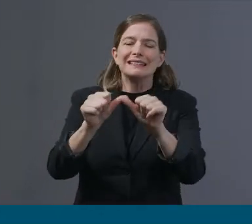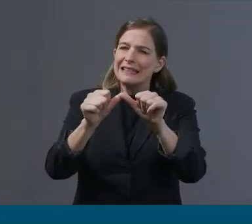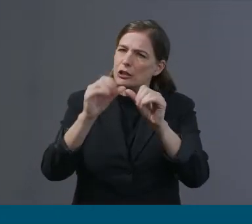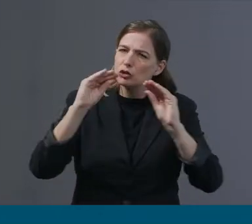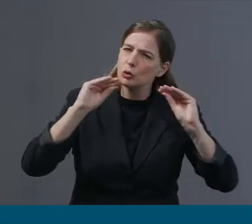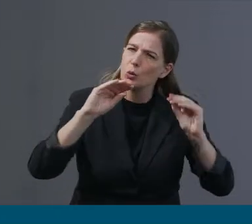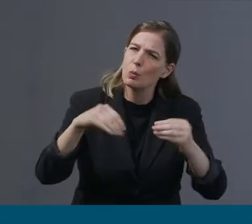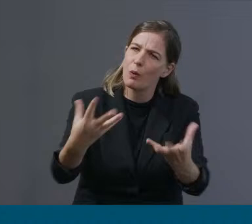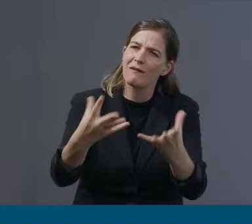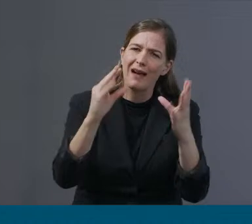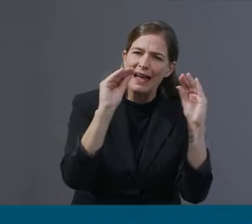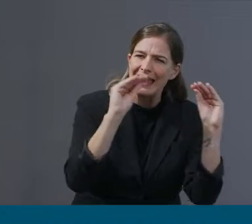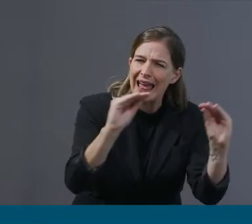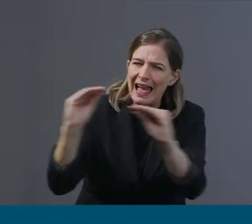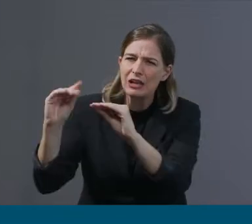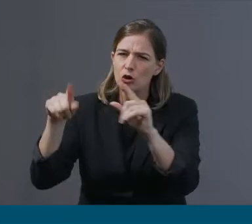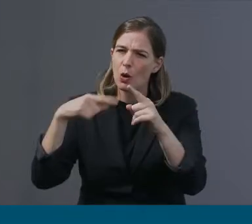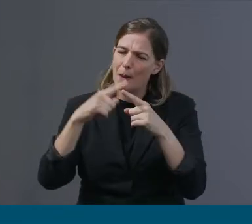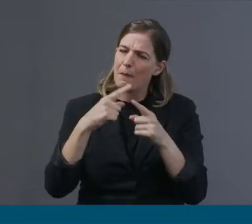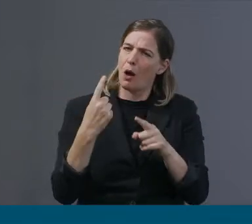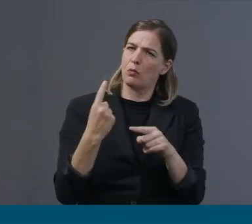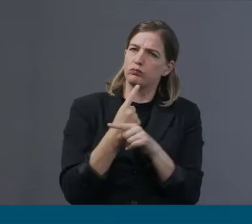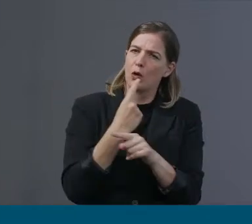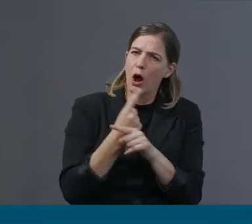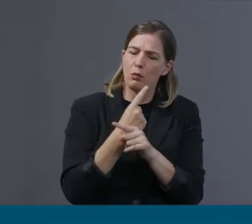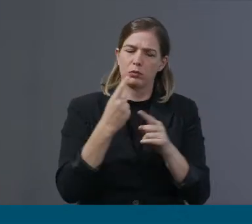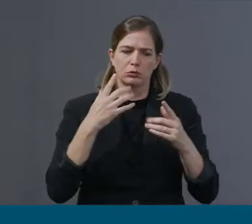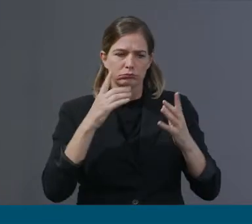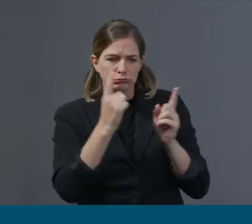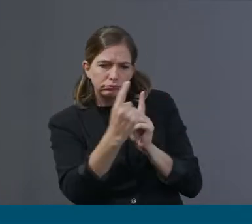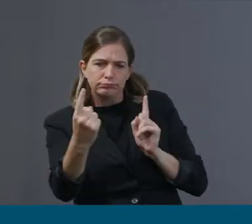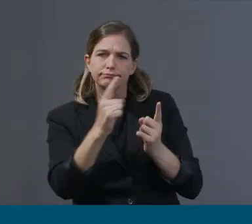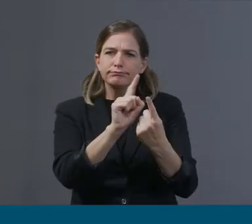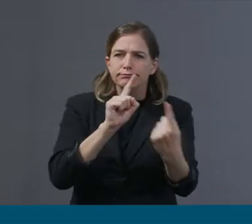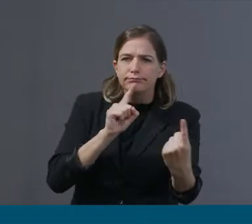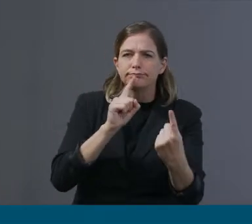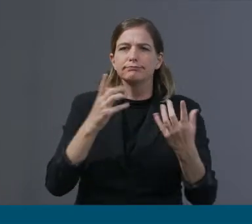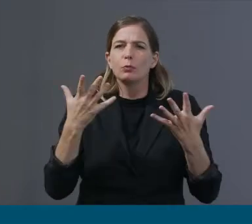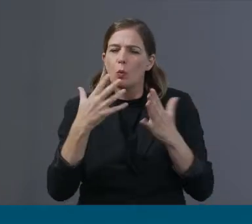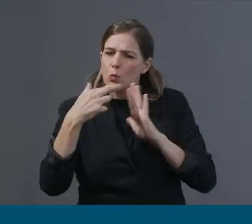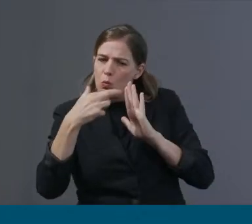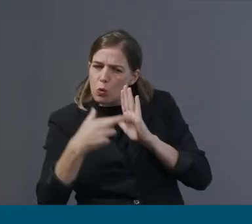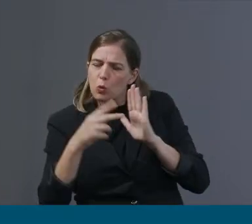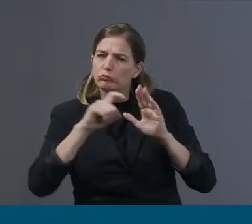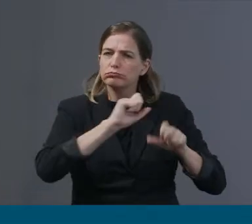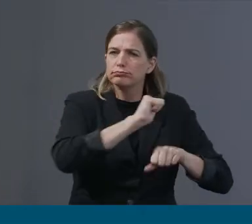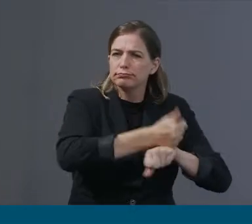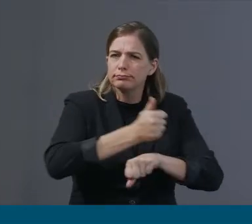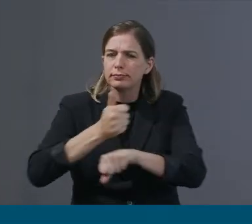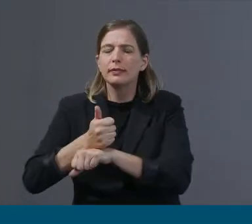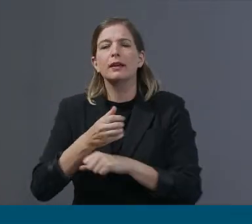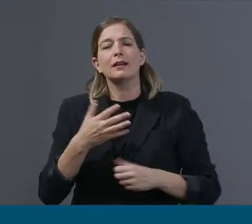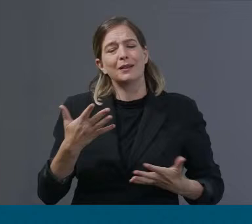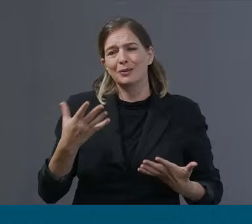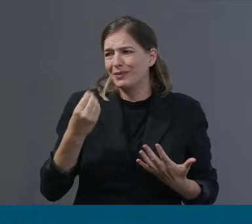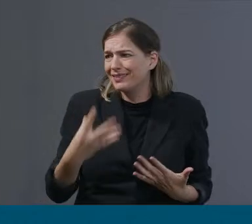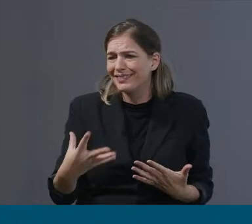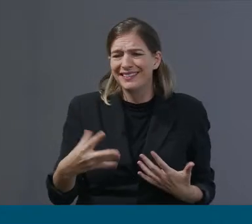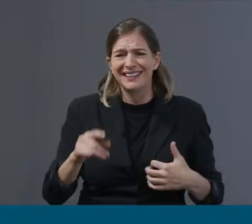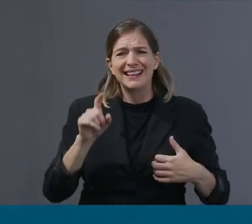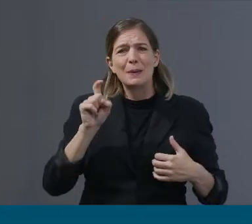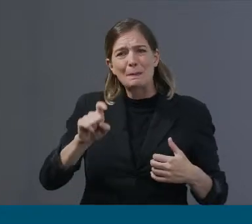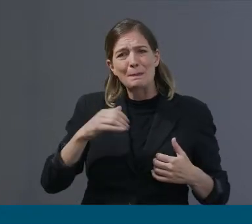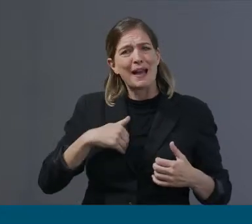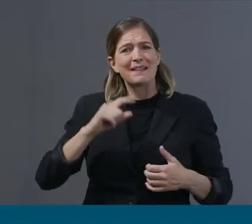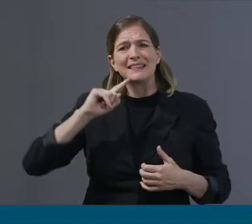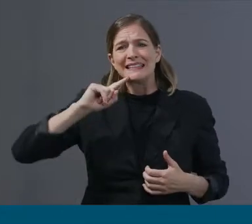proper guidance, but serious changes are needed to be made, and there will be enforcement around